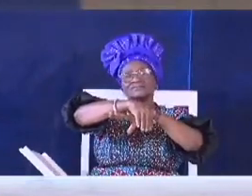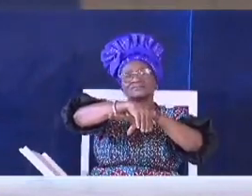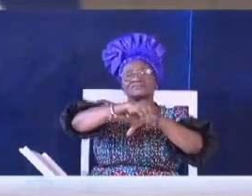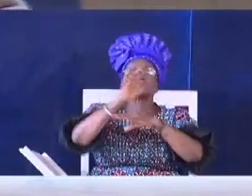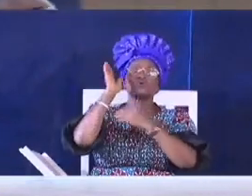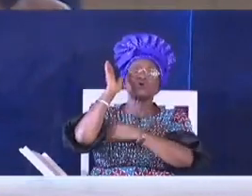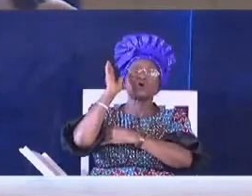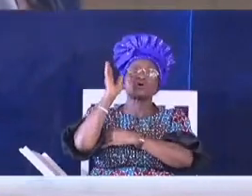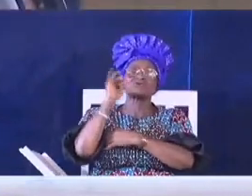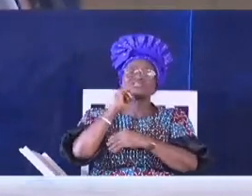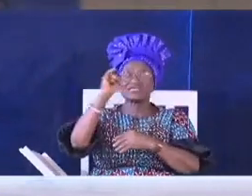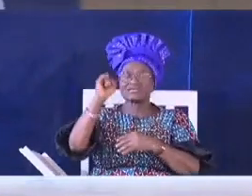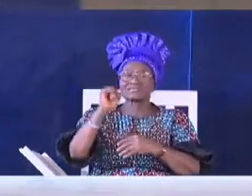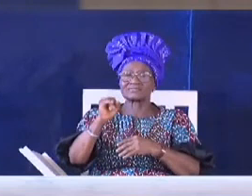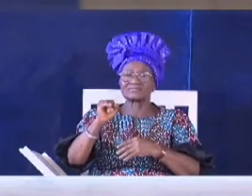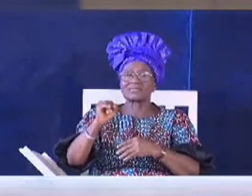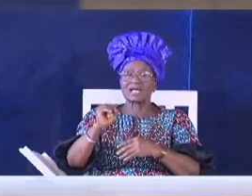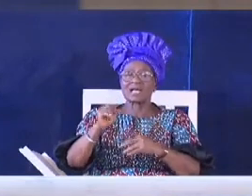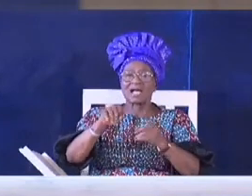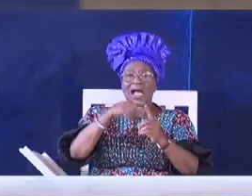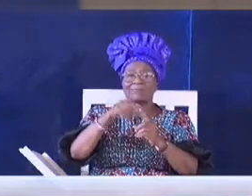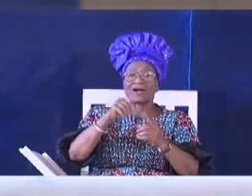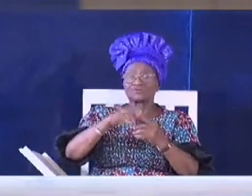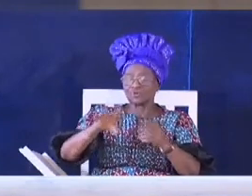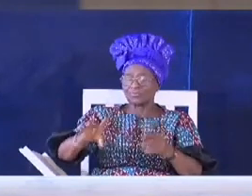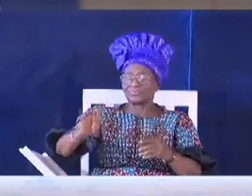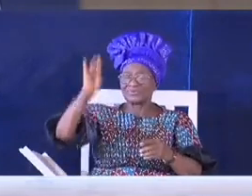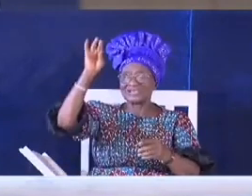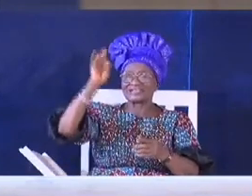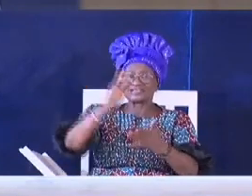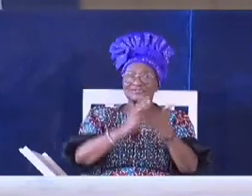God is about to pick somebody